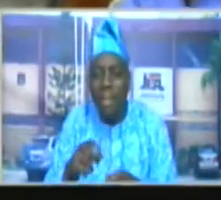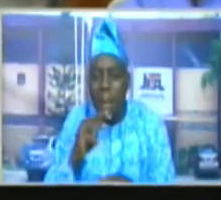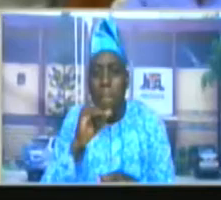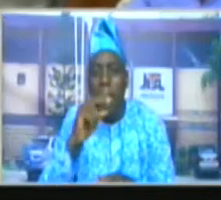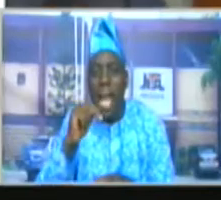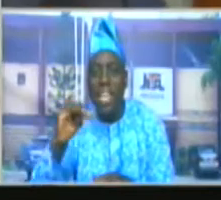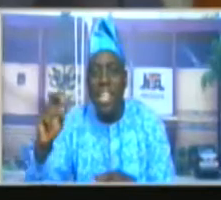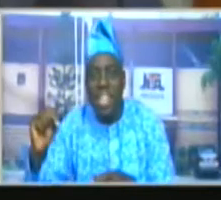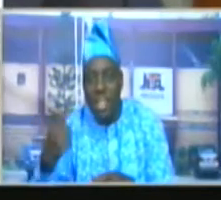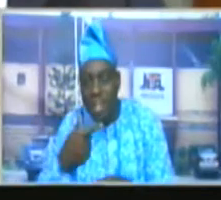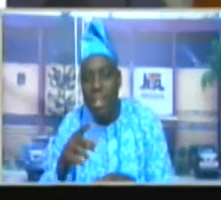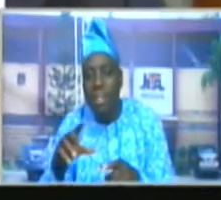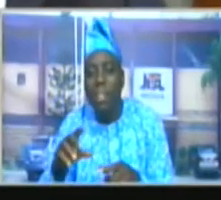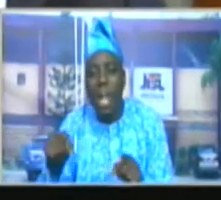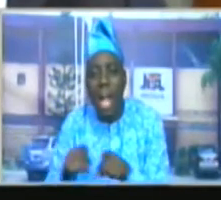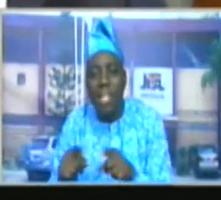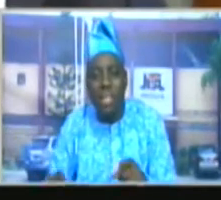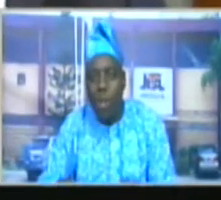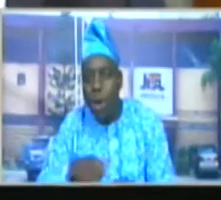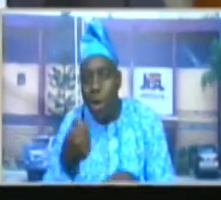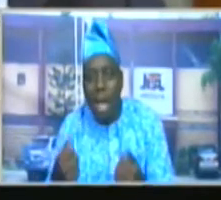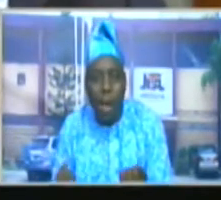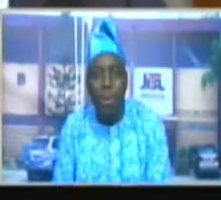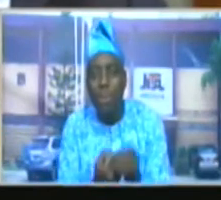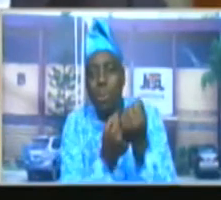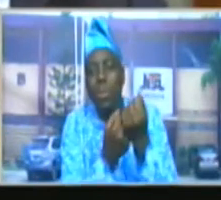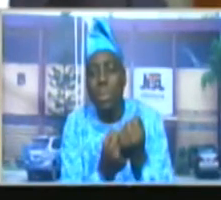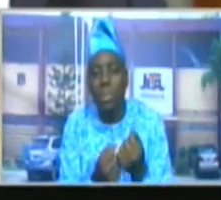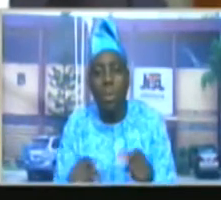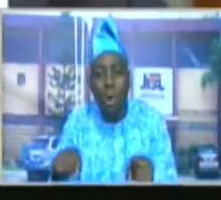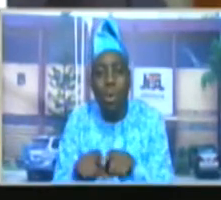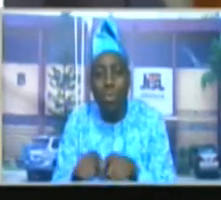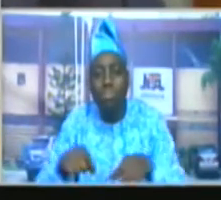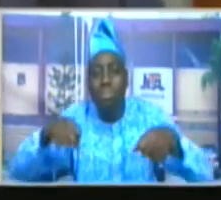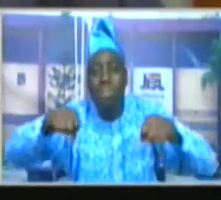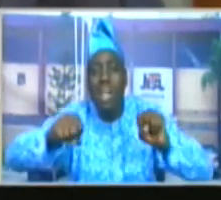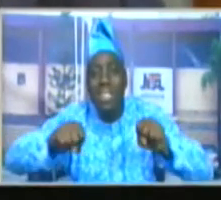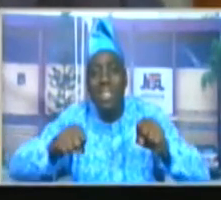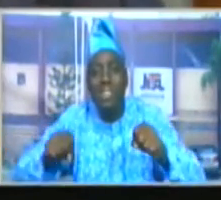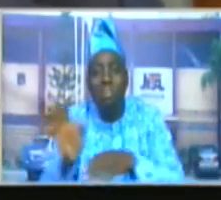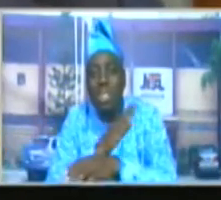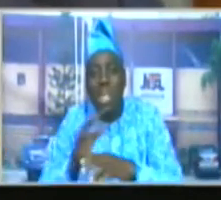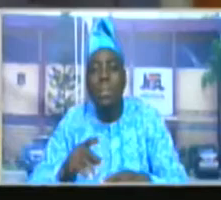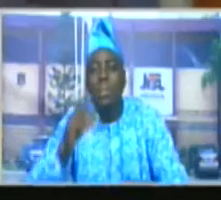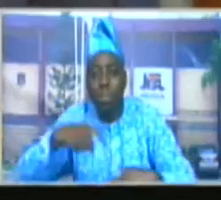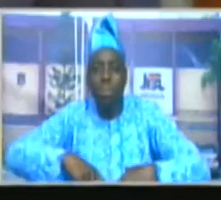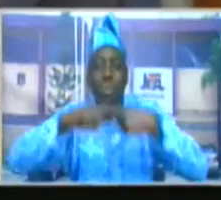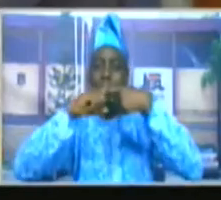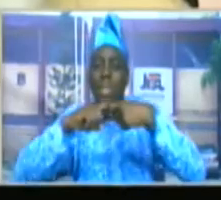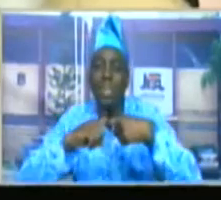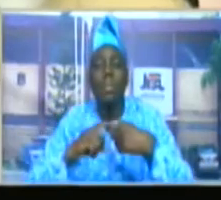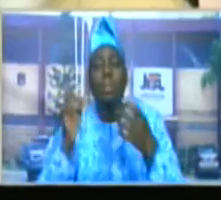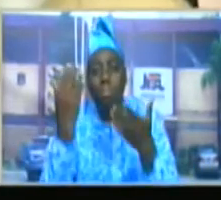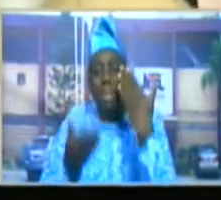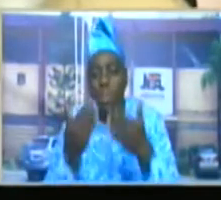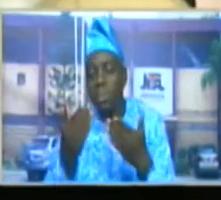terrorist financing. The major consideration and the basis for determination of productivity or otherwise is the national interest. In